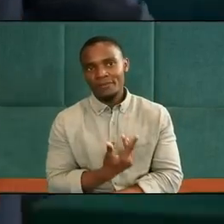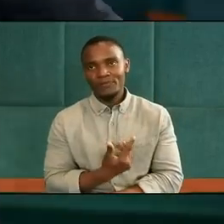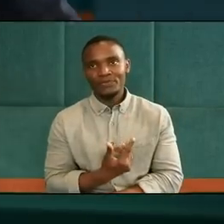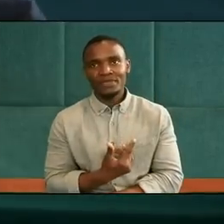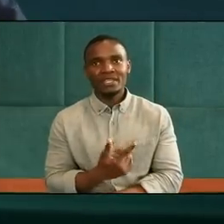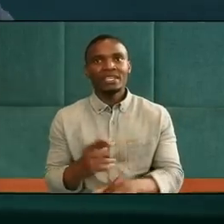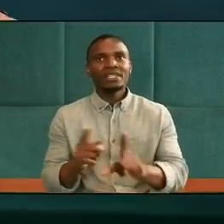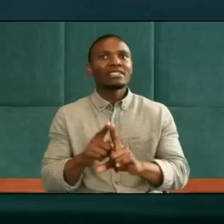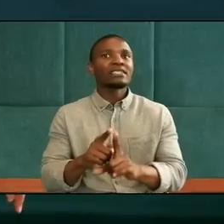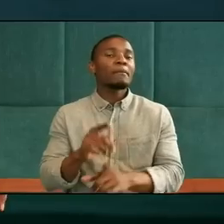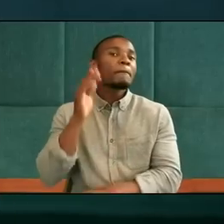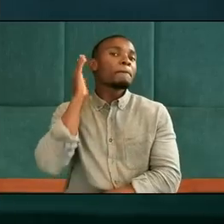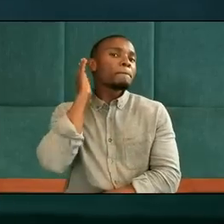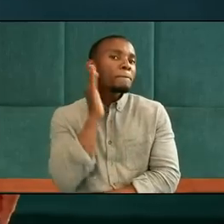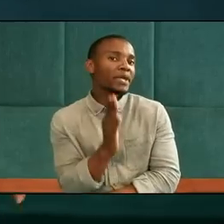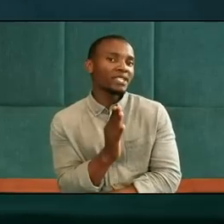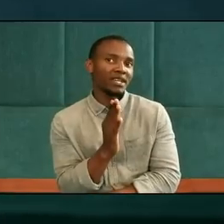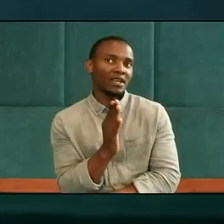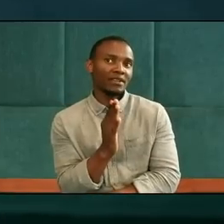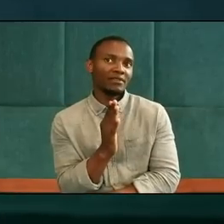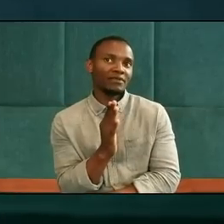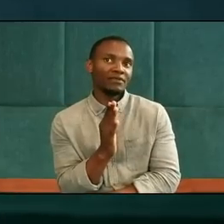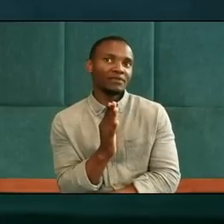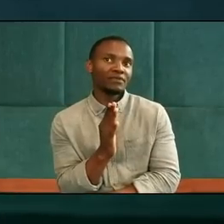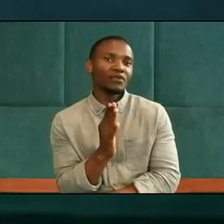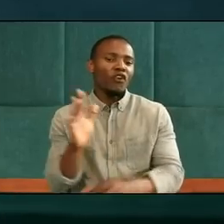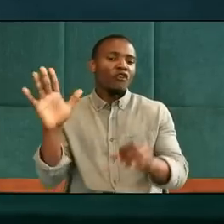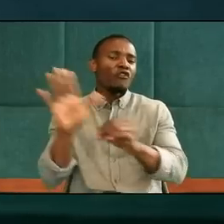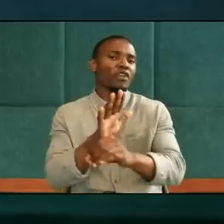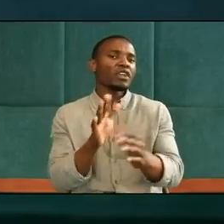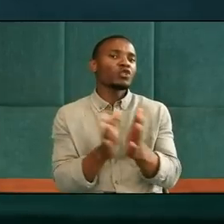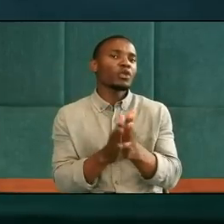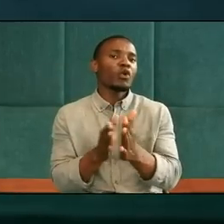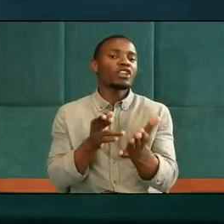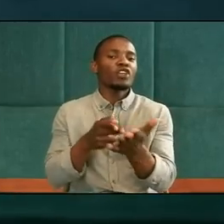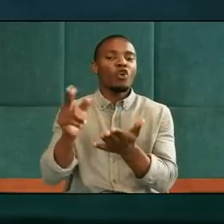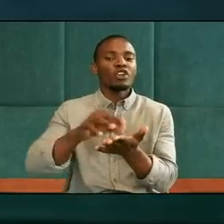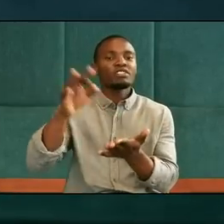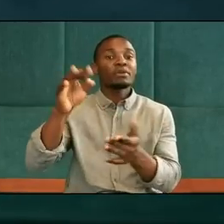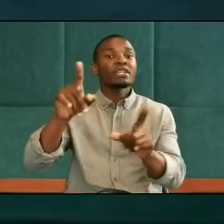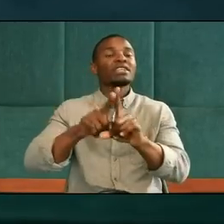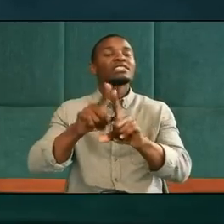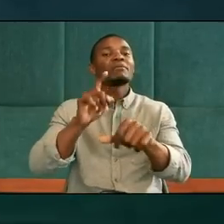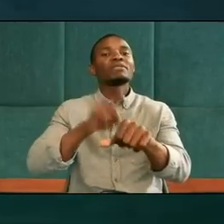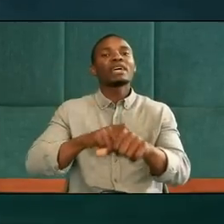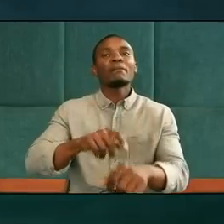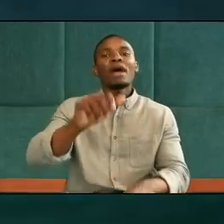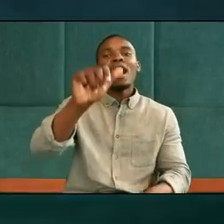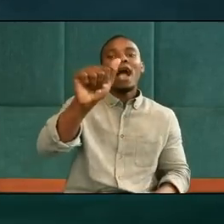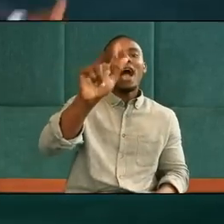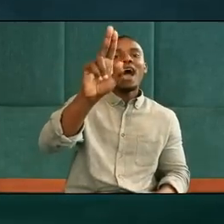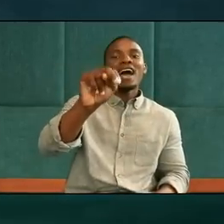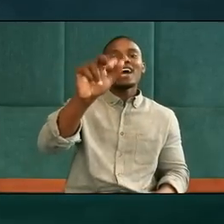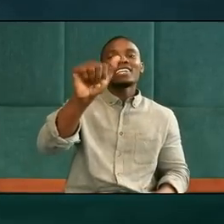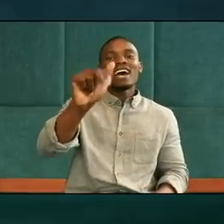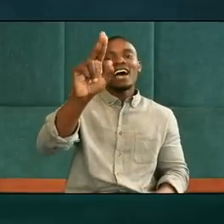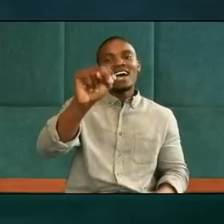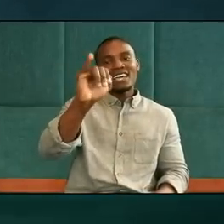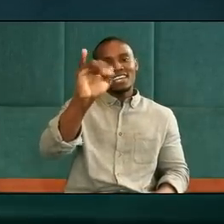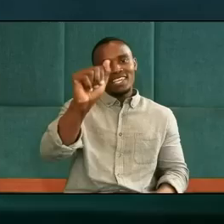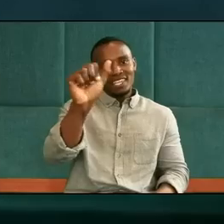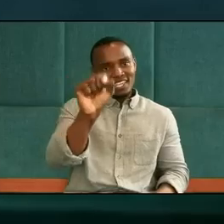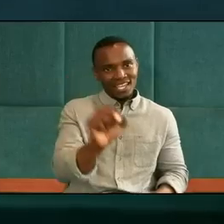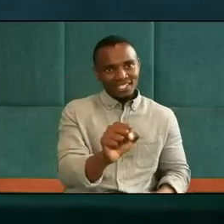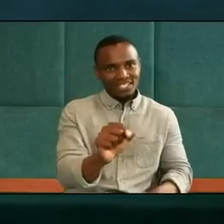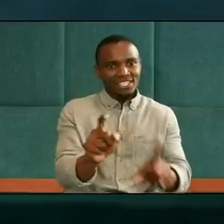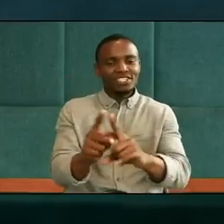Peter was the pastor of the church, filled with the Holy Ghost. When Ananias and Sapphira came in with their rubbish, hey, and